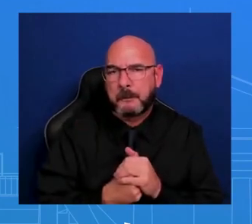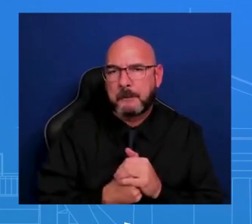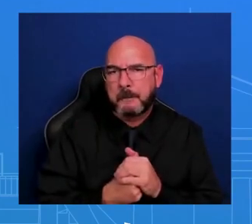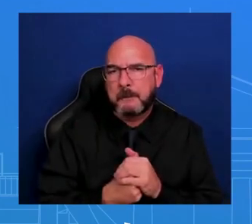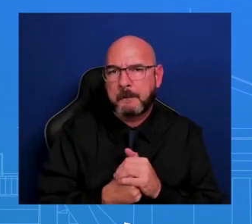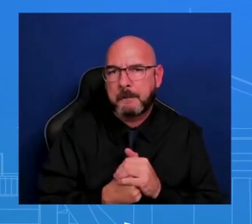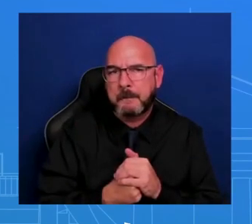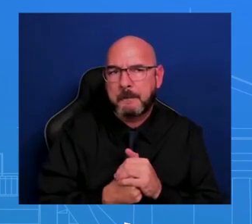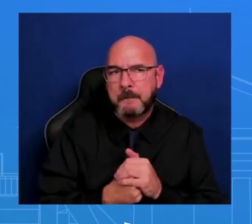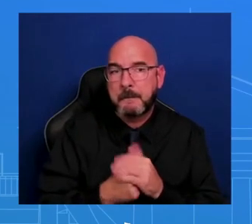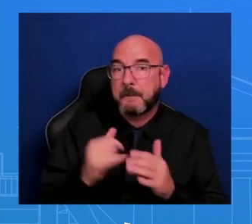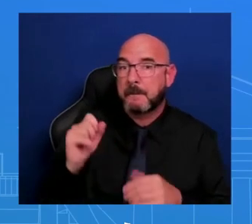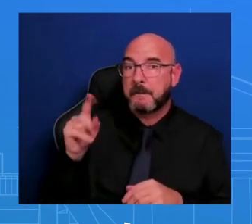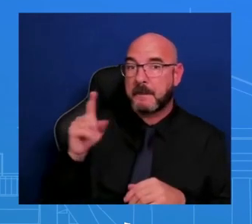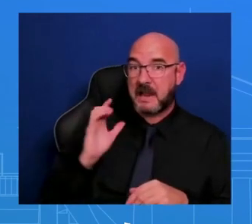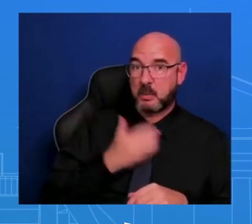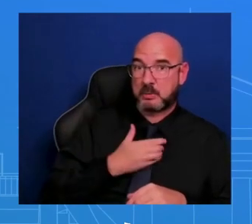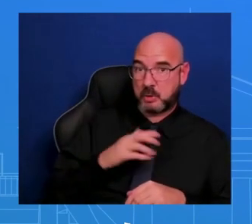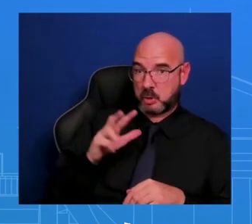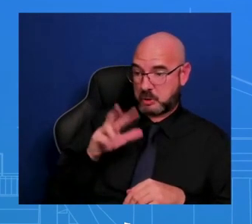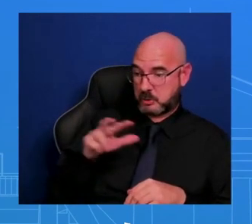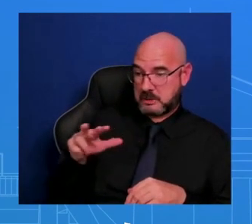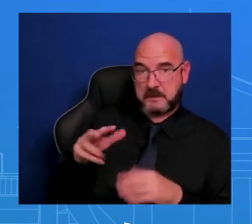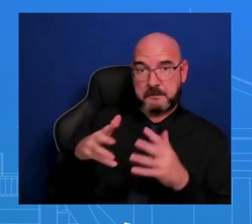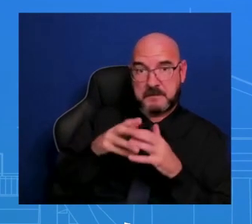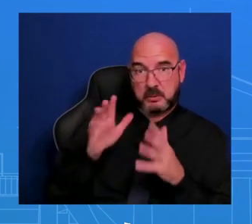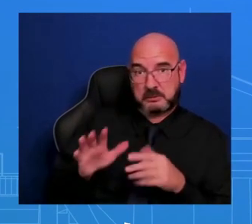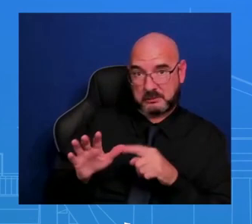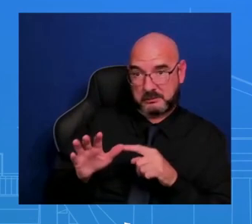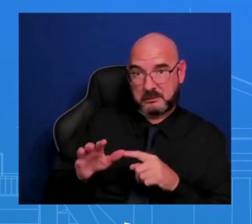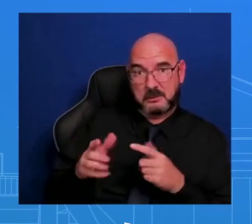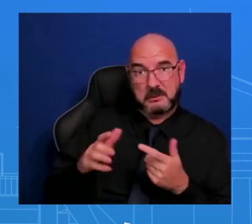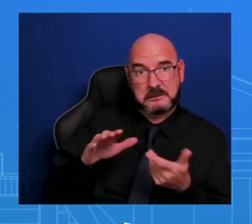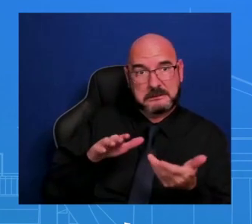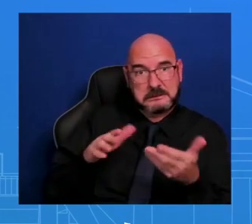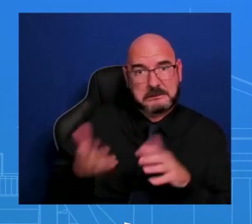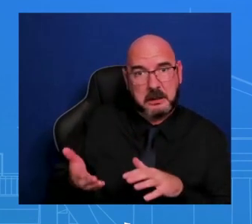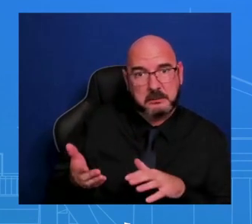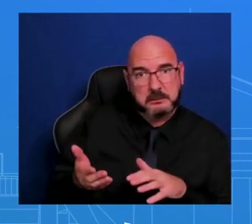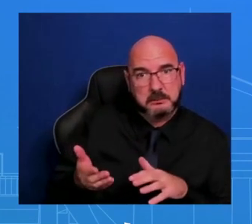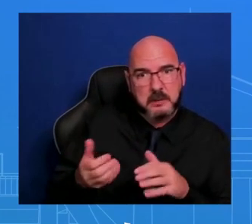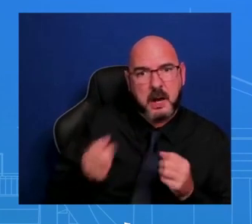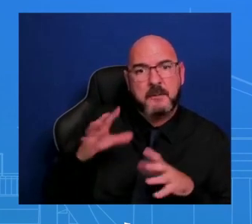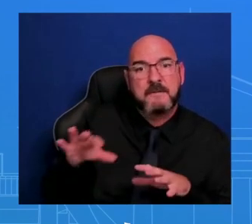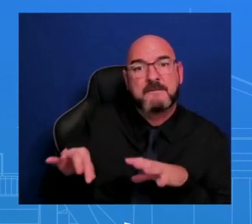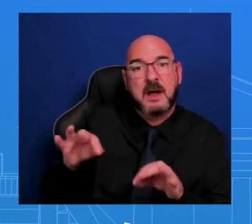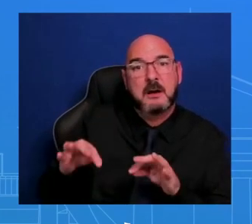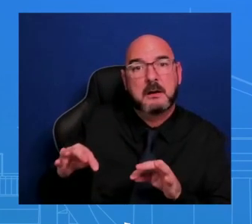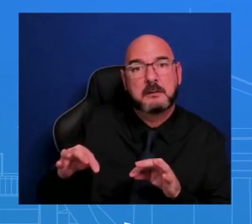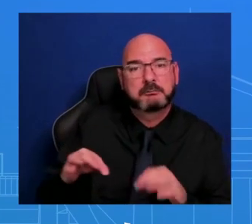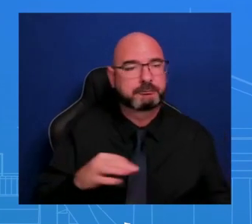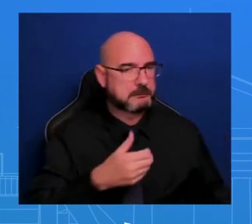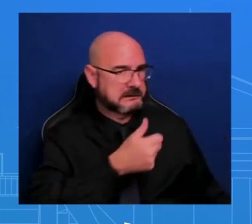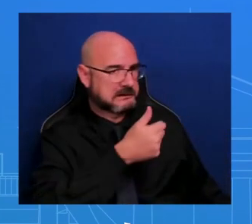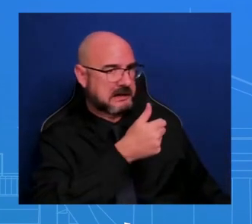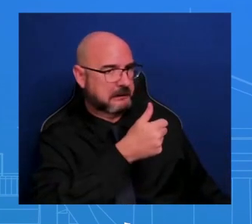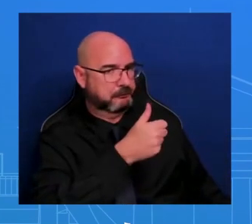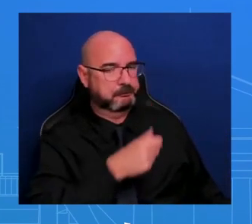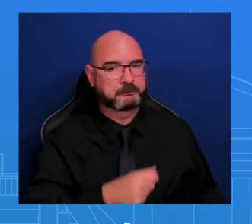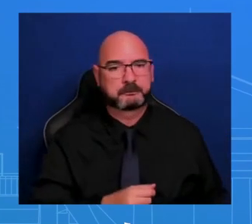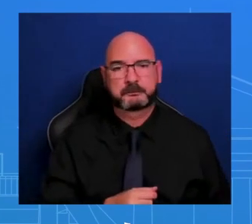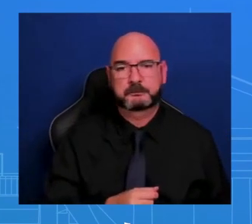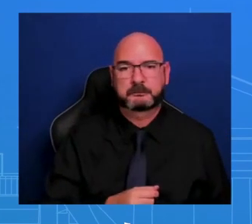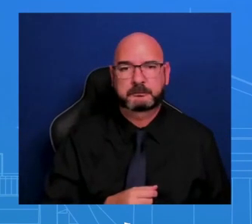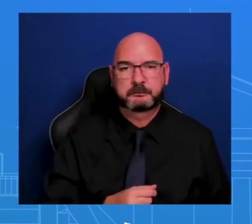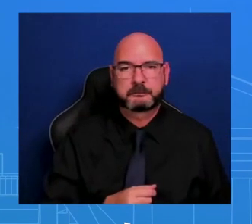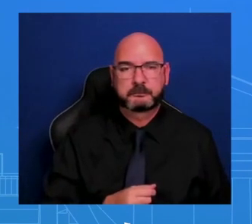10 total. Okay. Let me ask if again, the president, when he was departing the event that just took place a short time ago, was asked by a reporter if enough is being done to